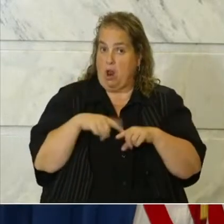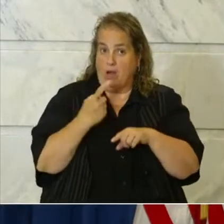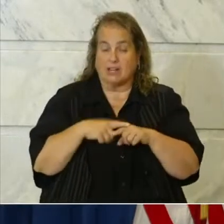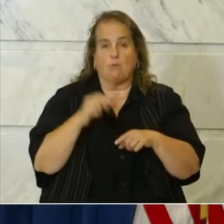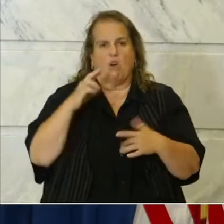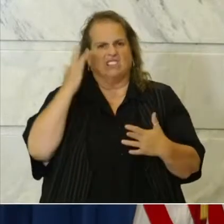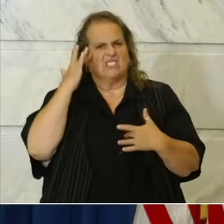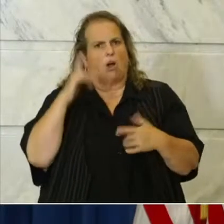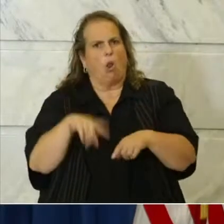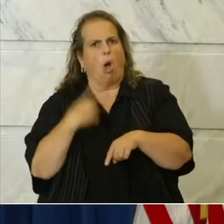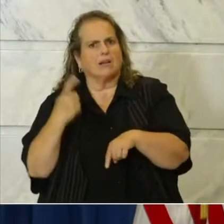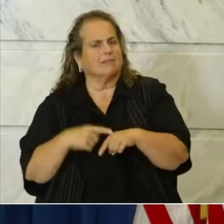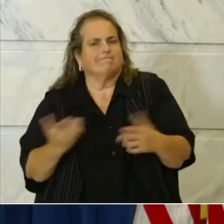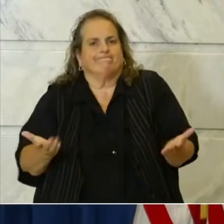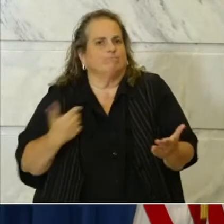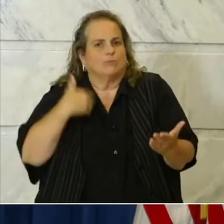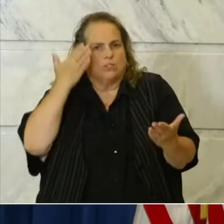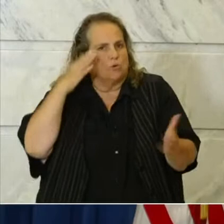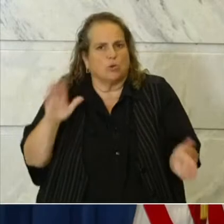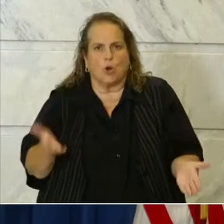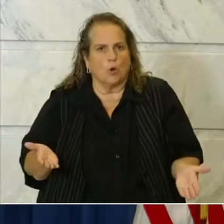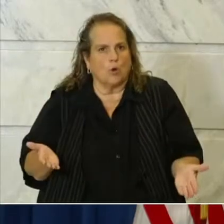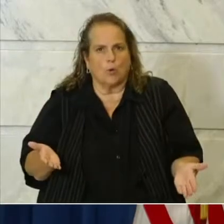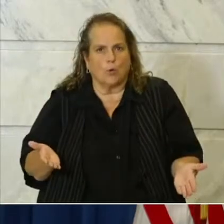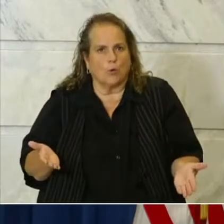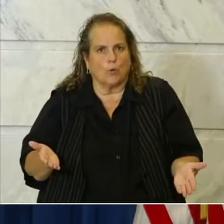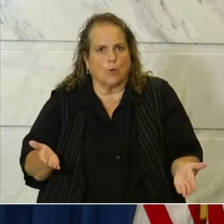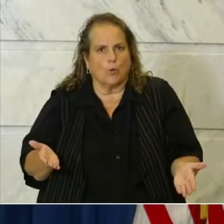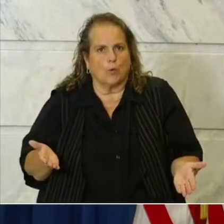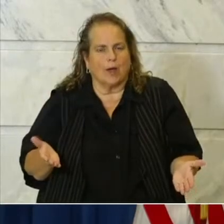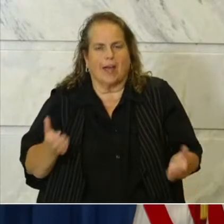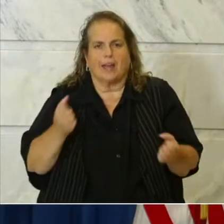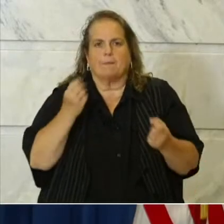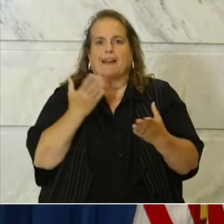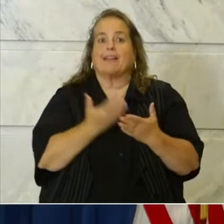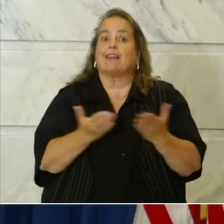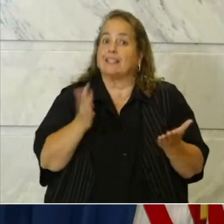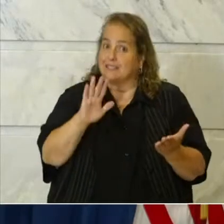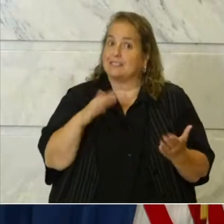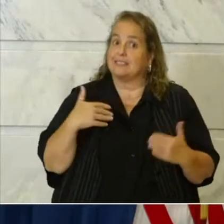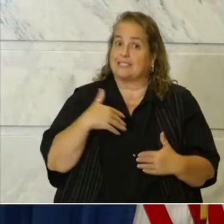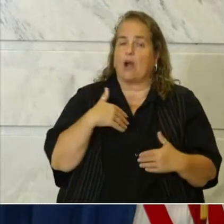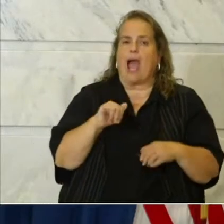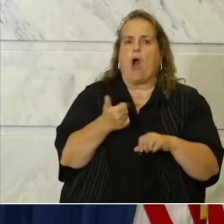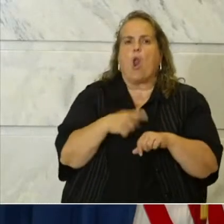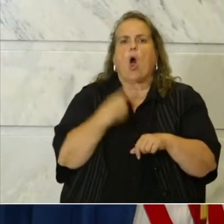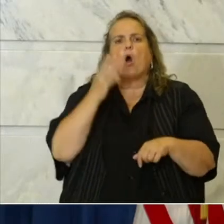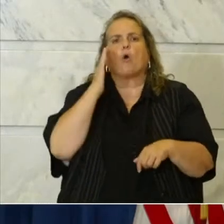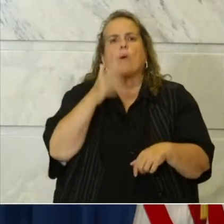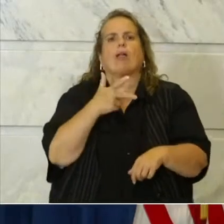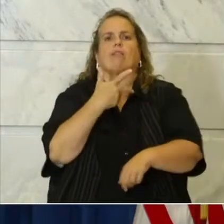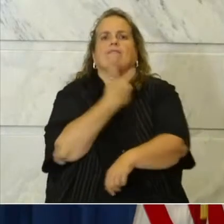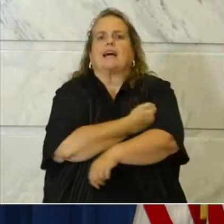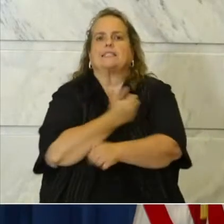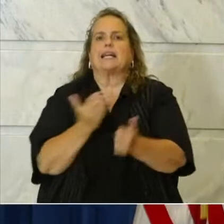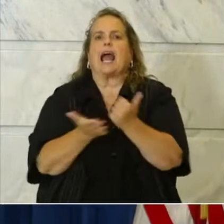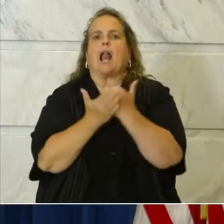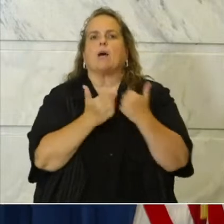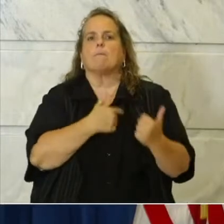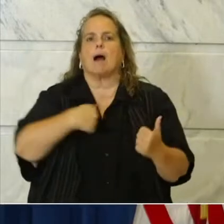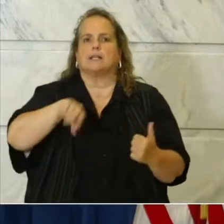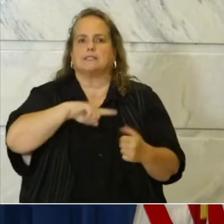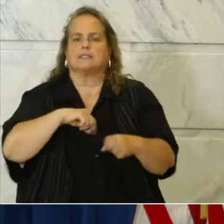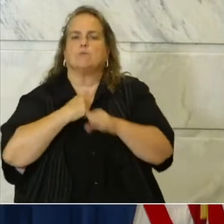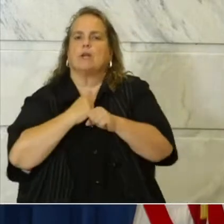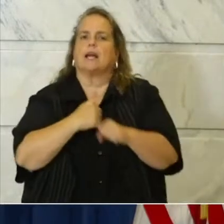so much that we don't know, and a lot of that goes towards, and this is scary, how long will the vaccine help us and protect